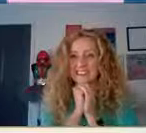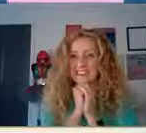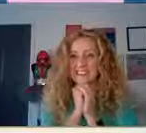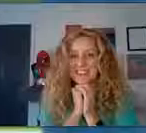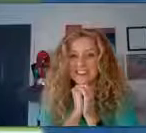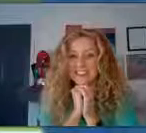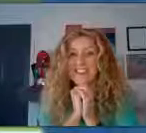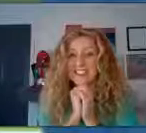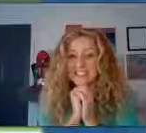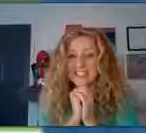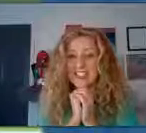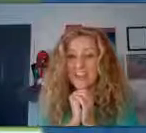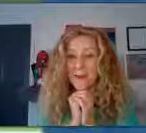about?